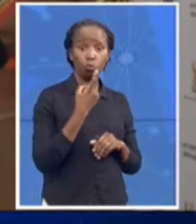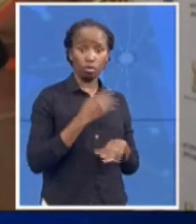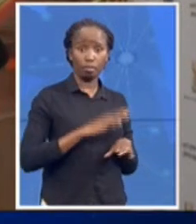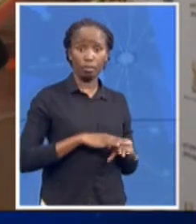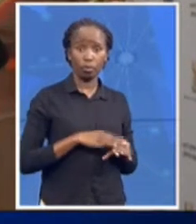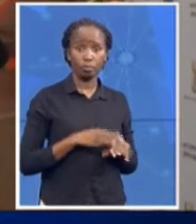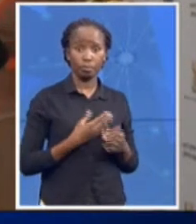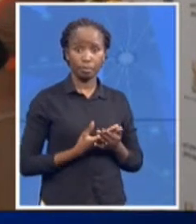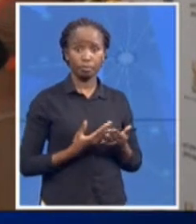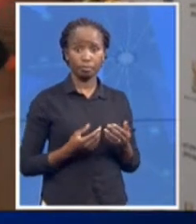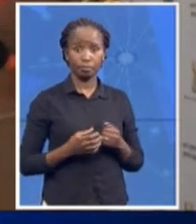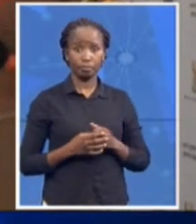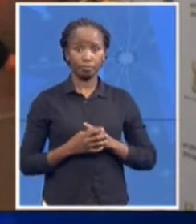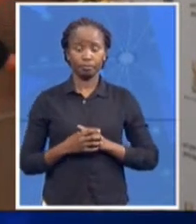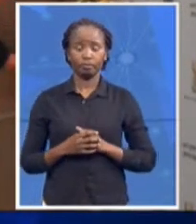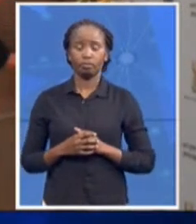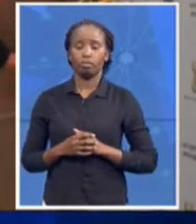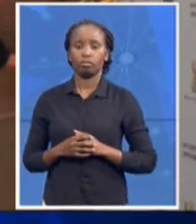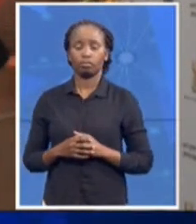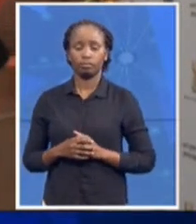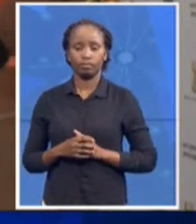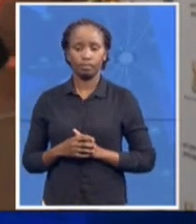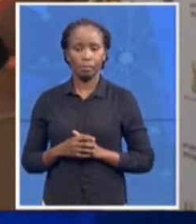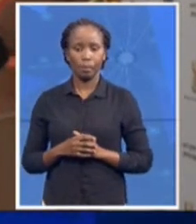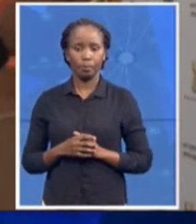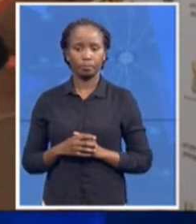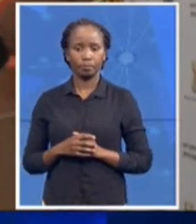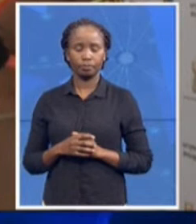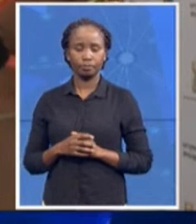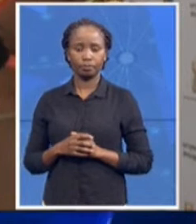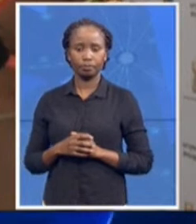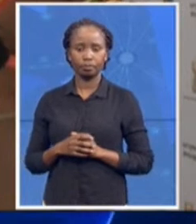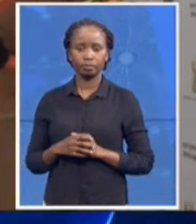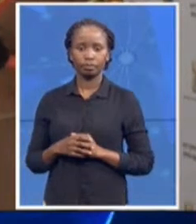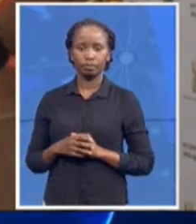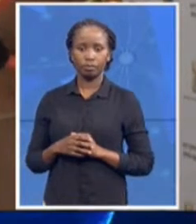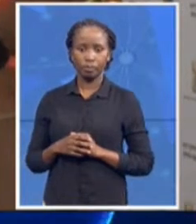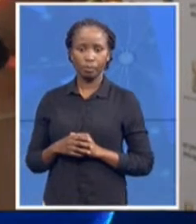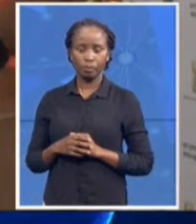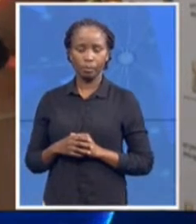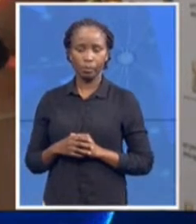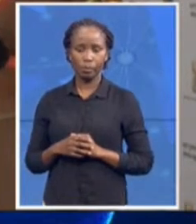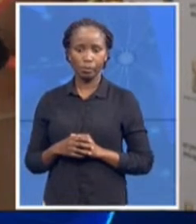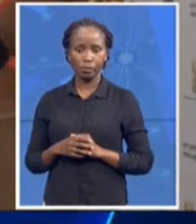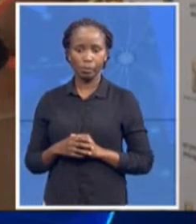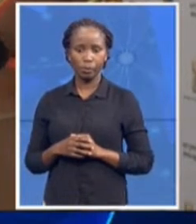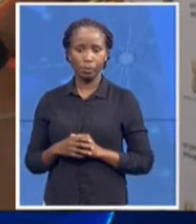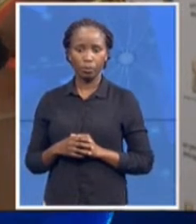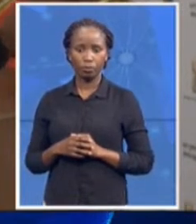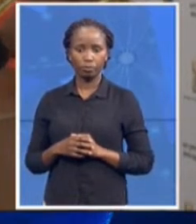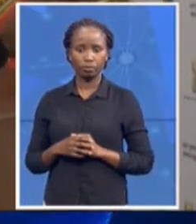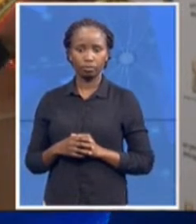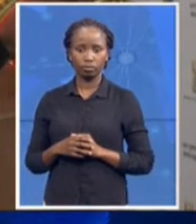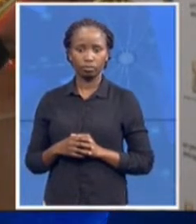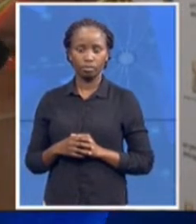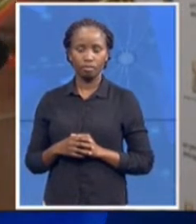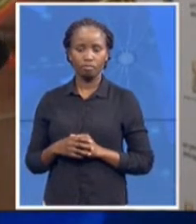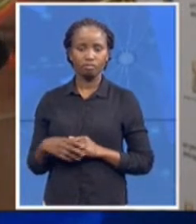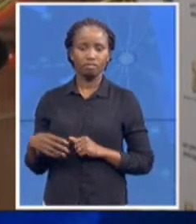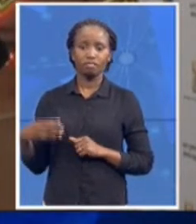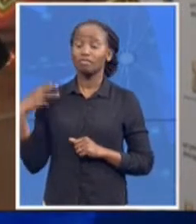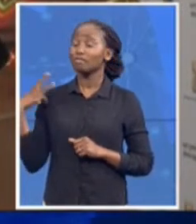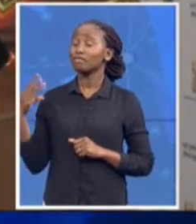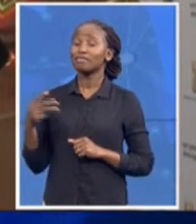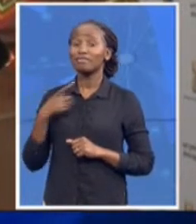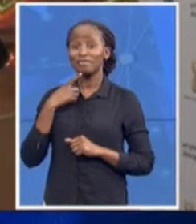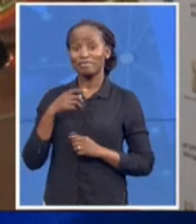sure. Minister says I must let you go. If minister says you must go, then go. Thank you so much. I'll Take it and run. Thank you so much. So who